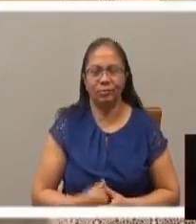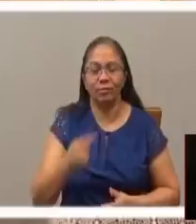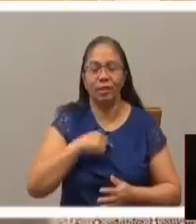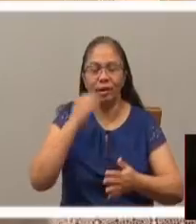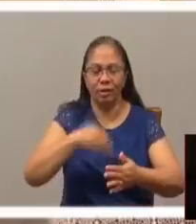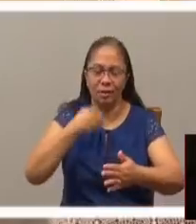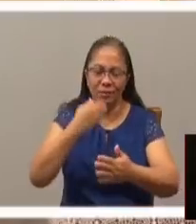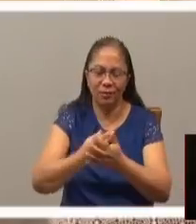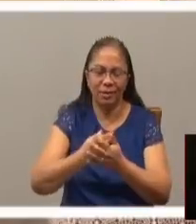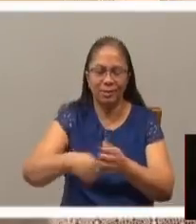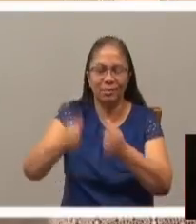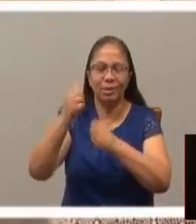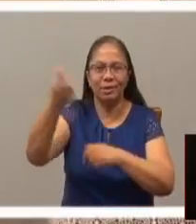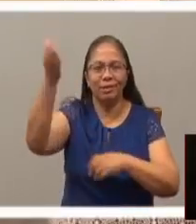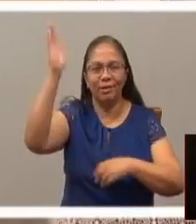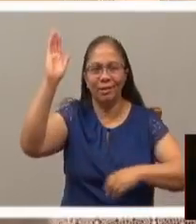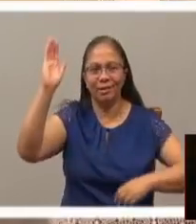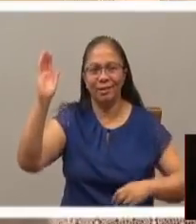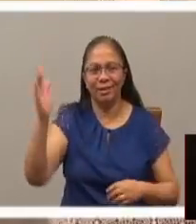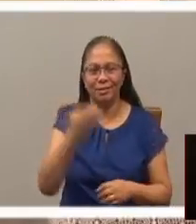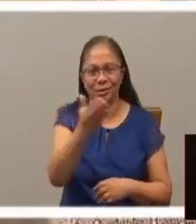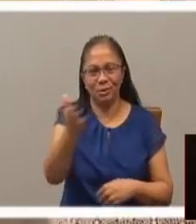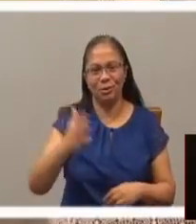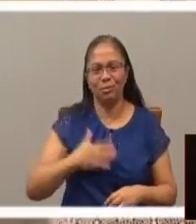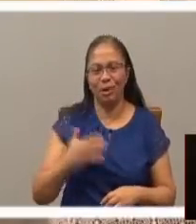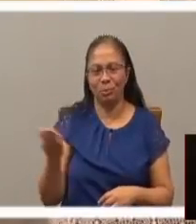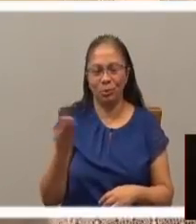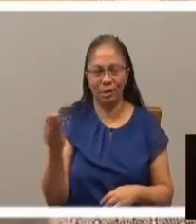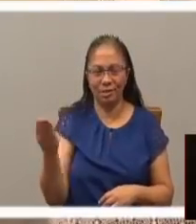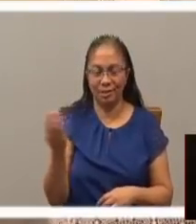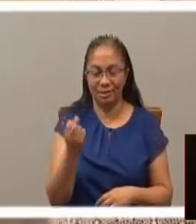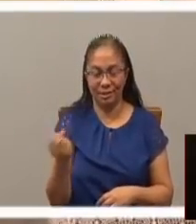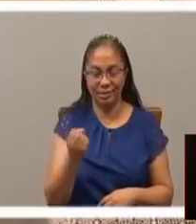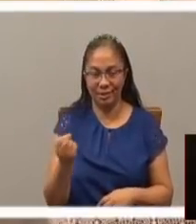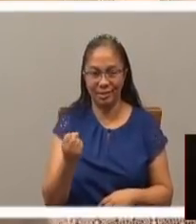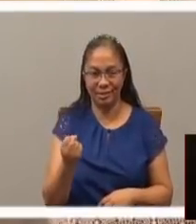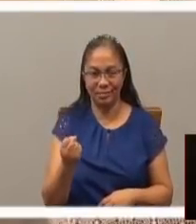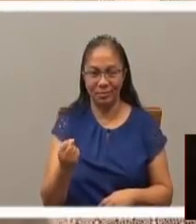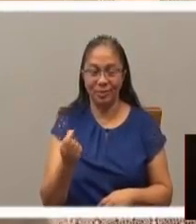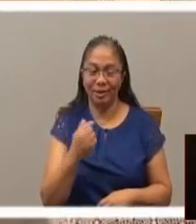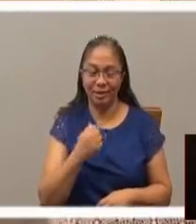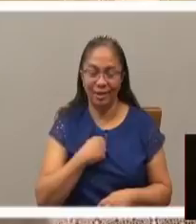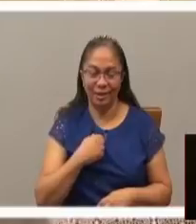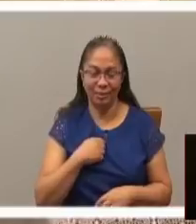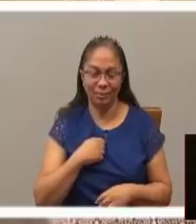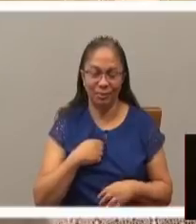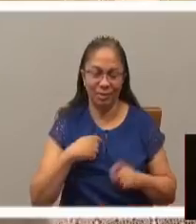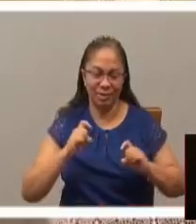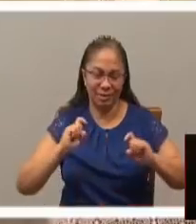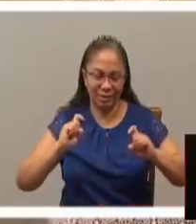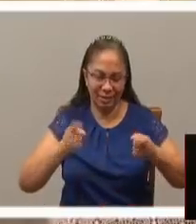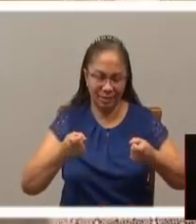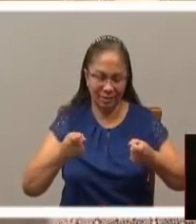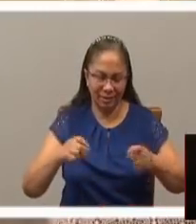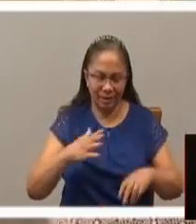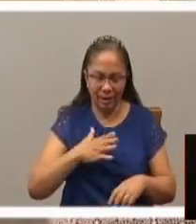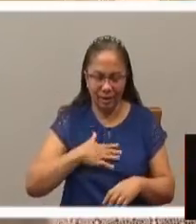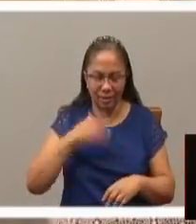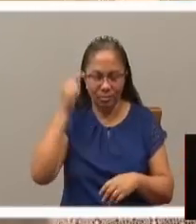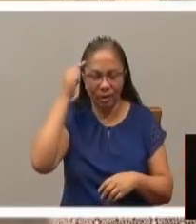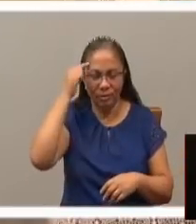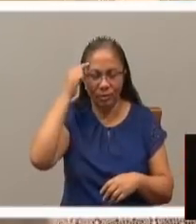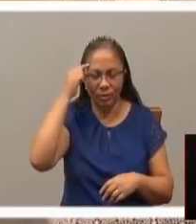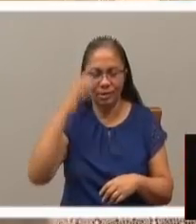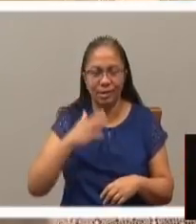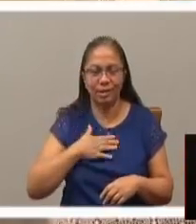I confess to Almighty God and to you, my brothers and sisters, that I have greatly sinned